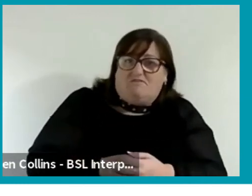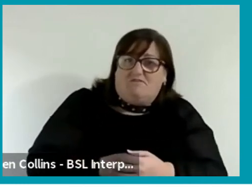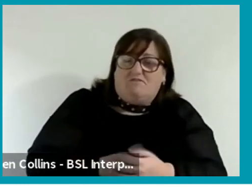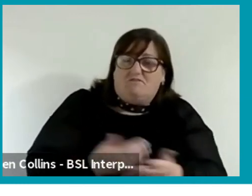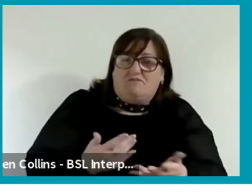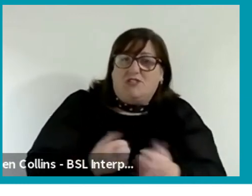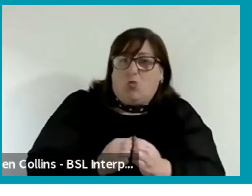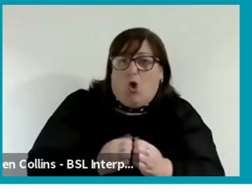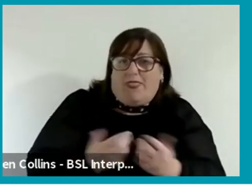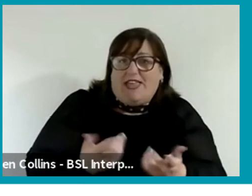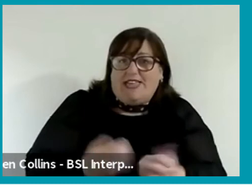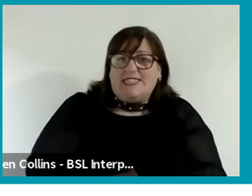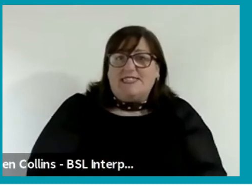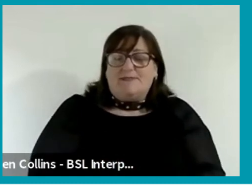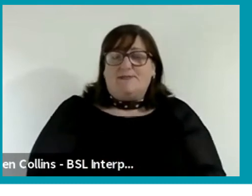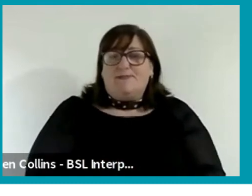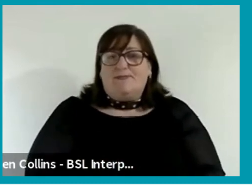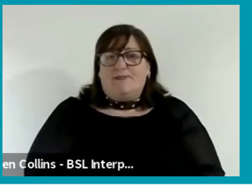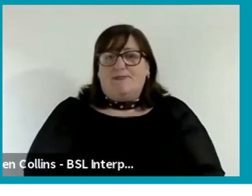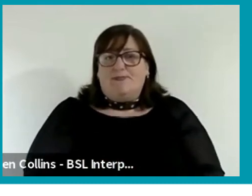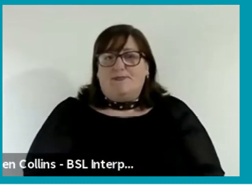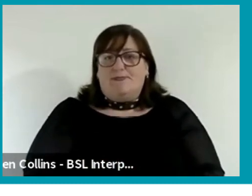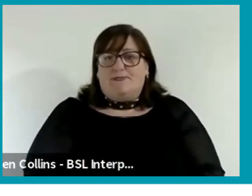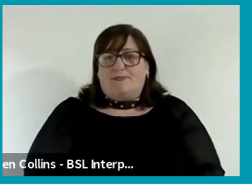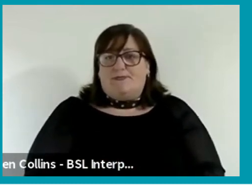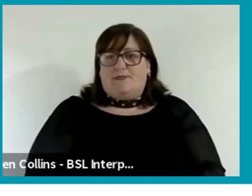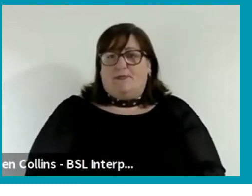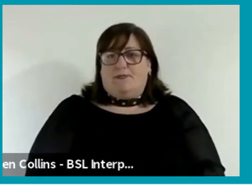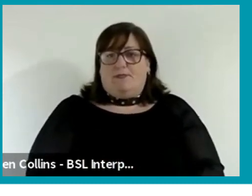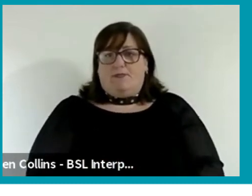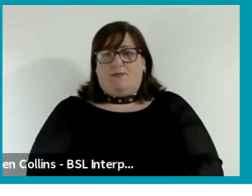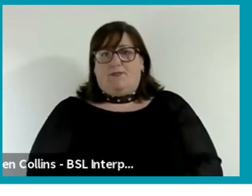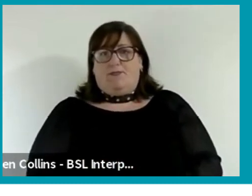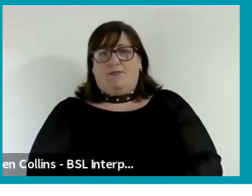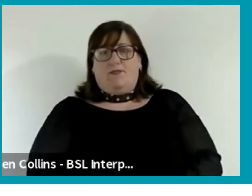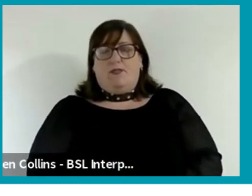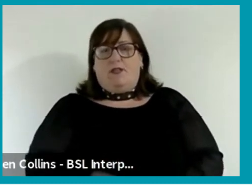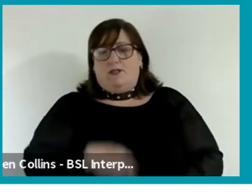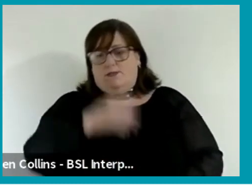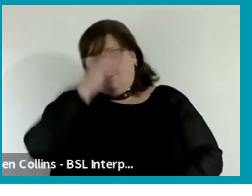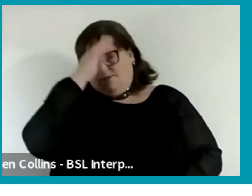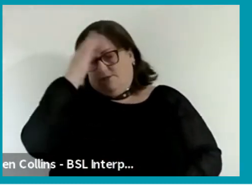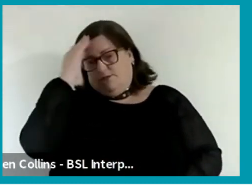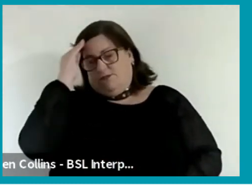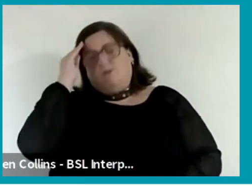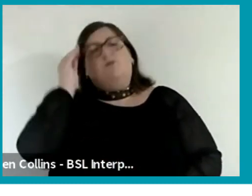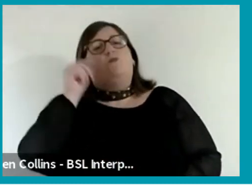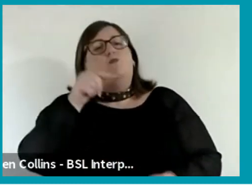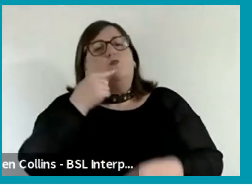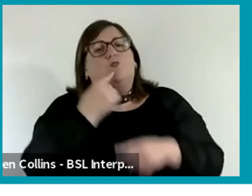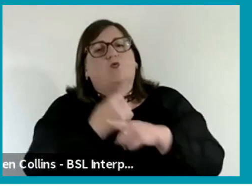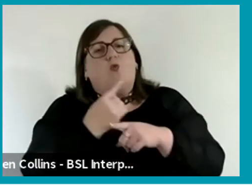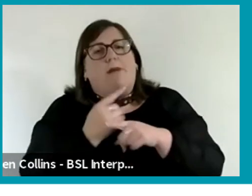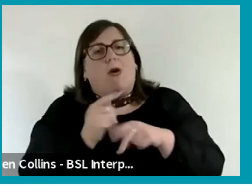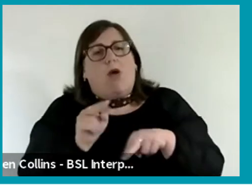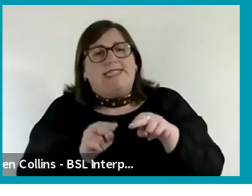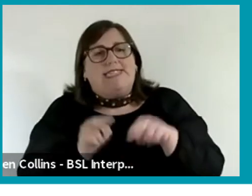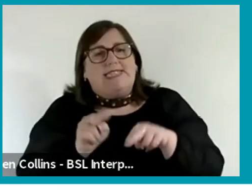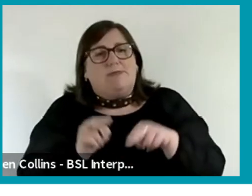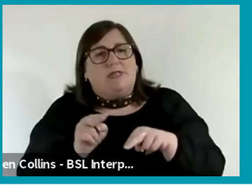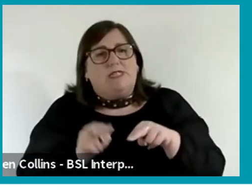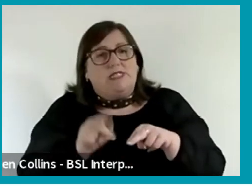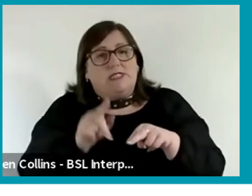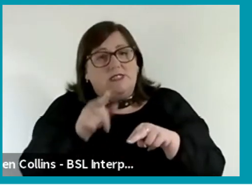It's always worth it. On the assessments, can accommodations be given if somebody needs extra time, or unkind?